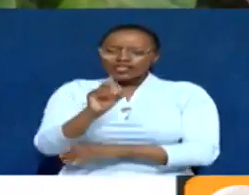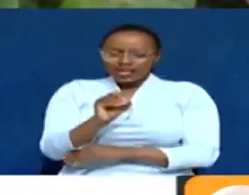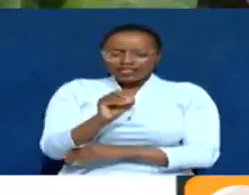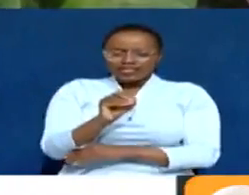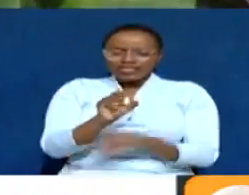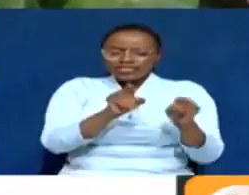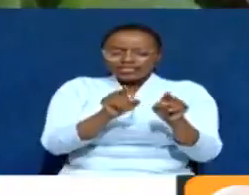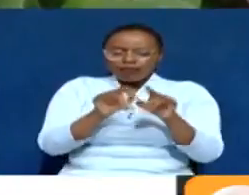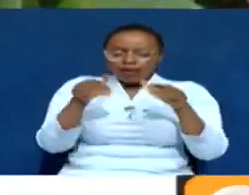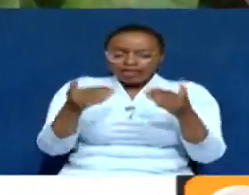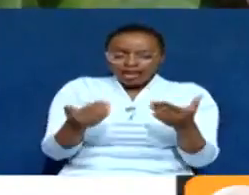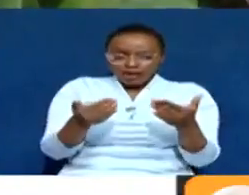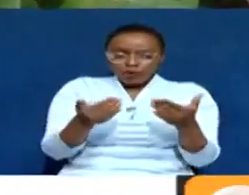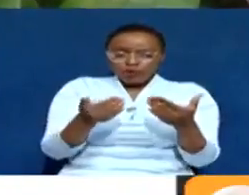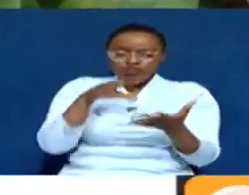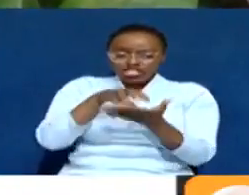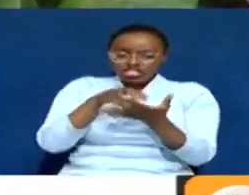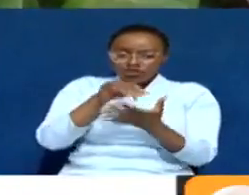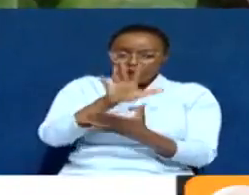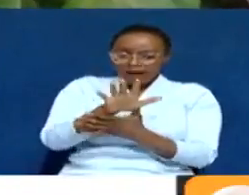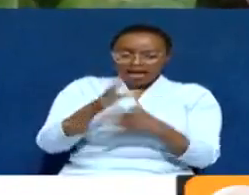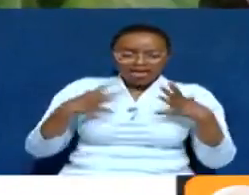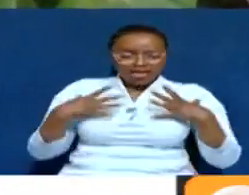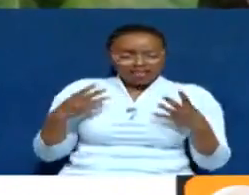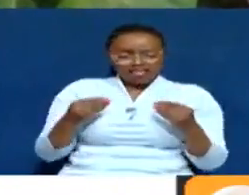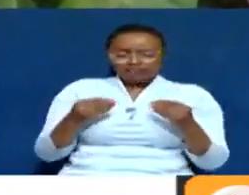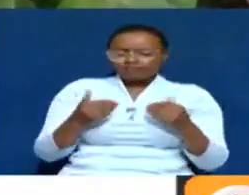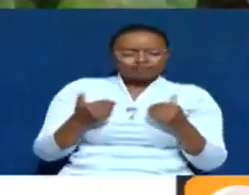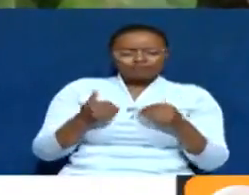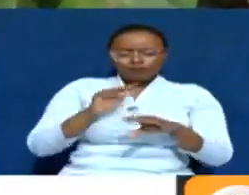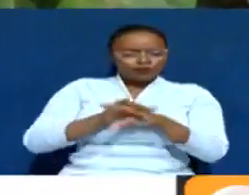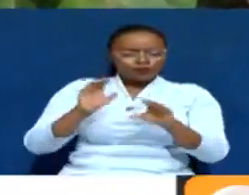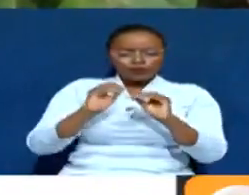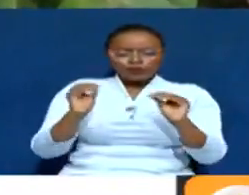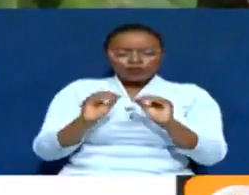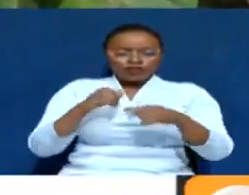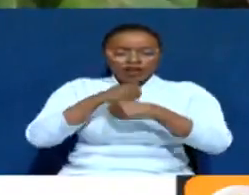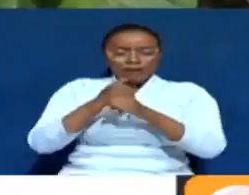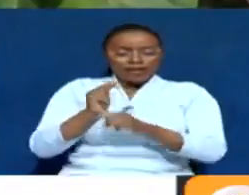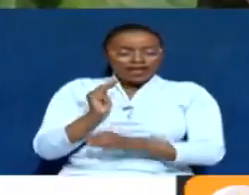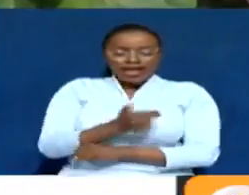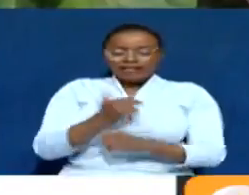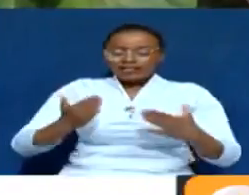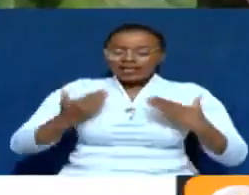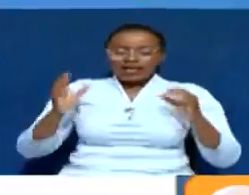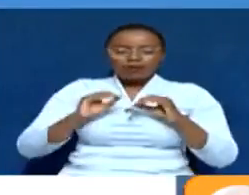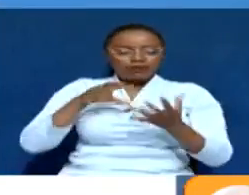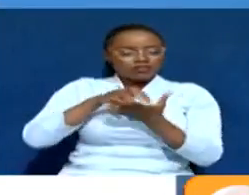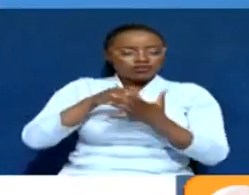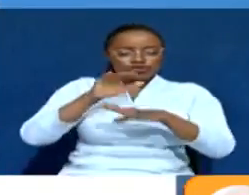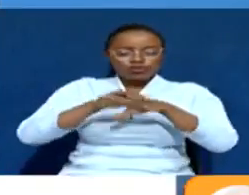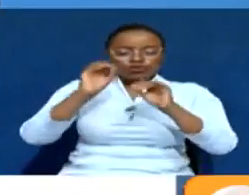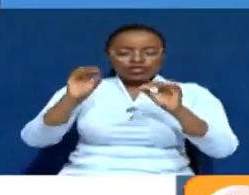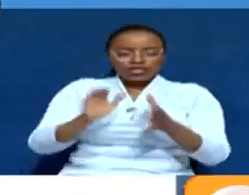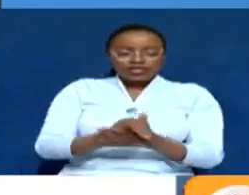30. Alafu vile ambavyo hali yake pia iko ya kiafya si hali nzuri, ndio ambayo anifanya pia sina tara, si hali nzuri kabisa.